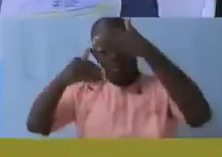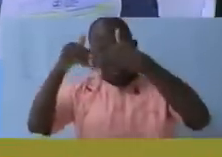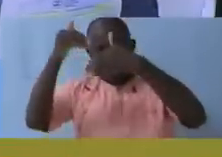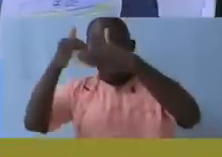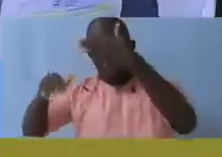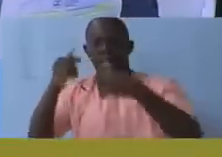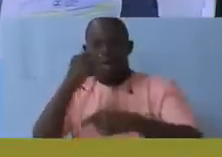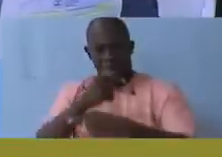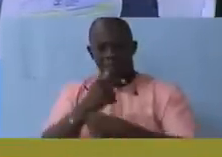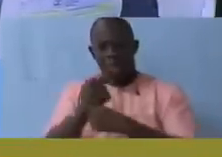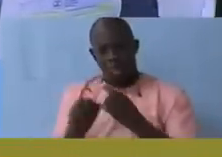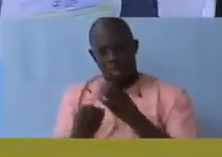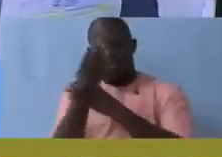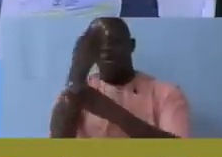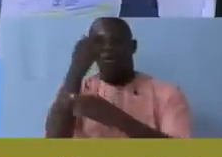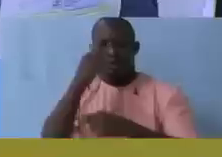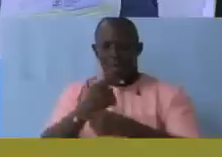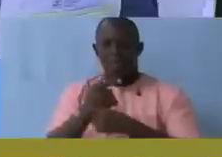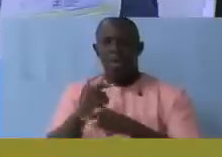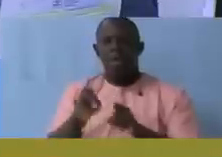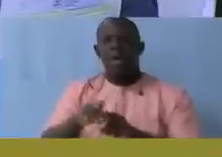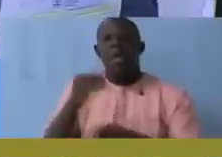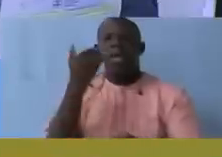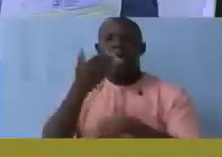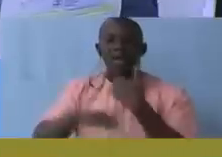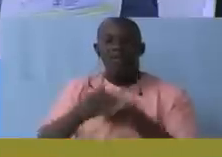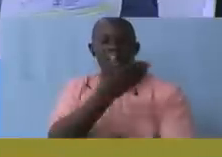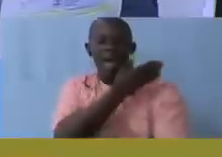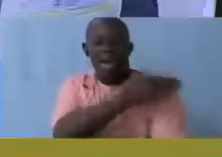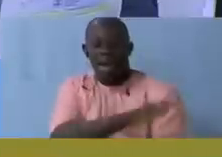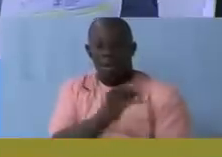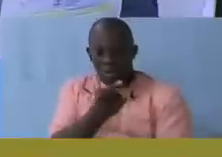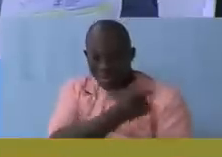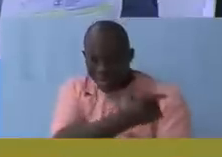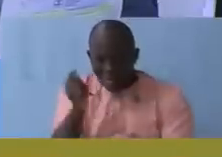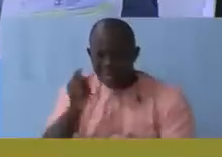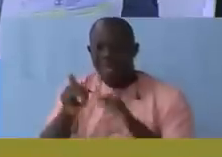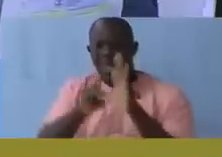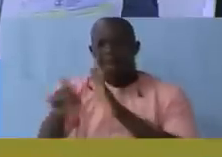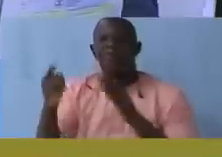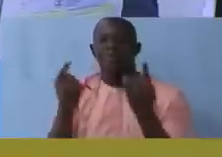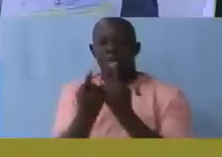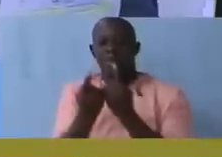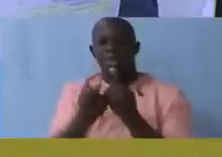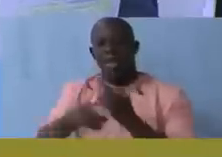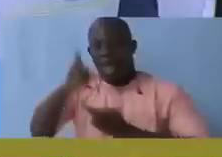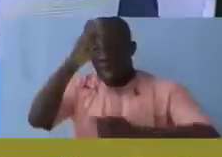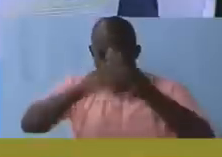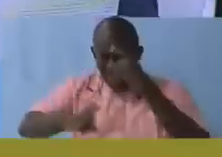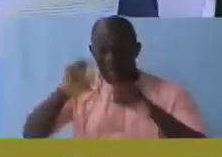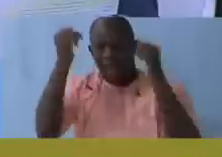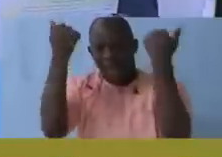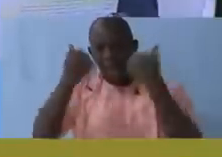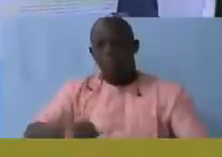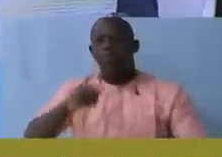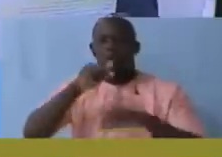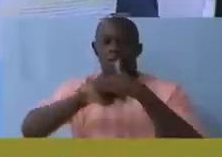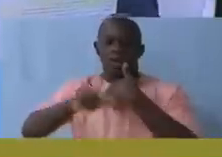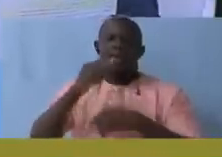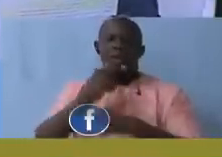and never allow the thing to take steps in that country.